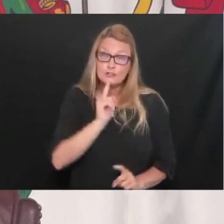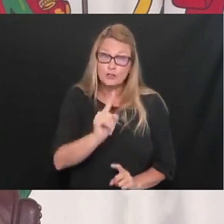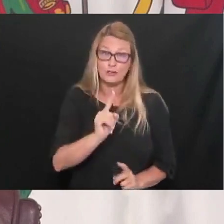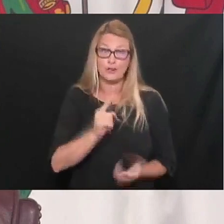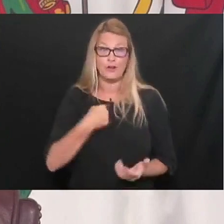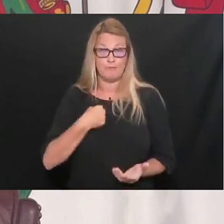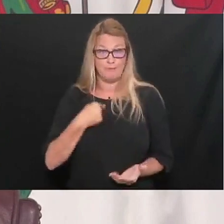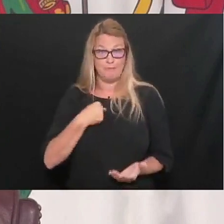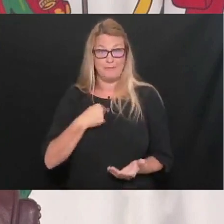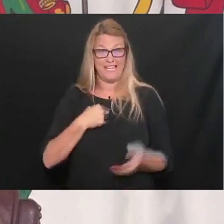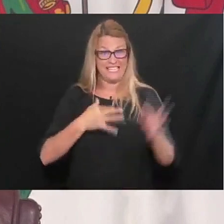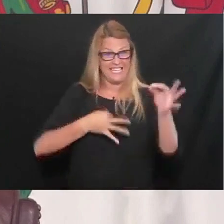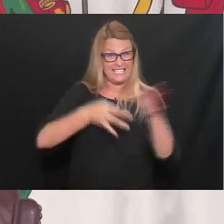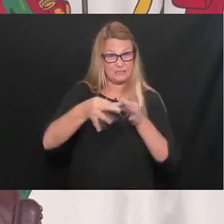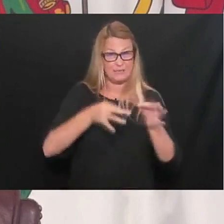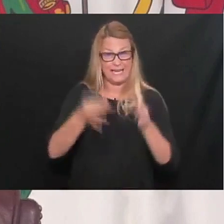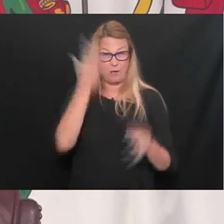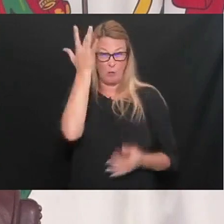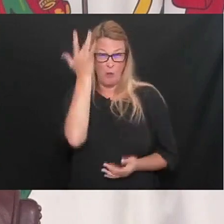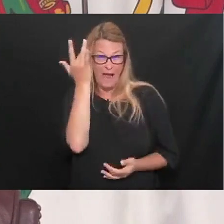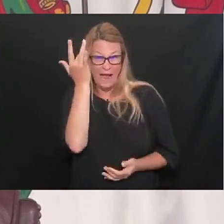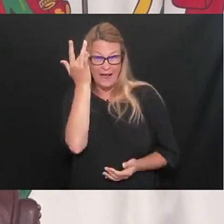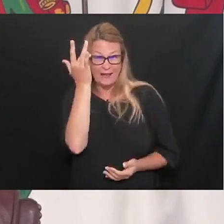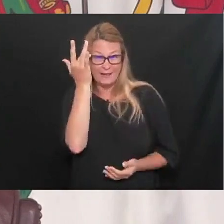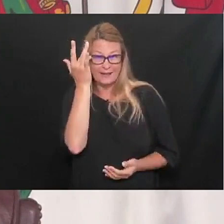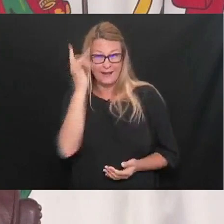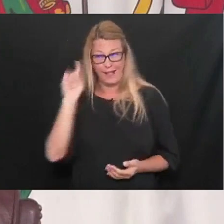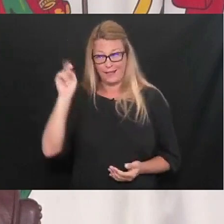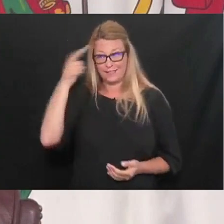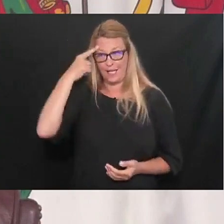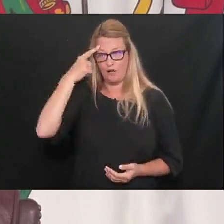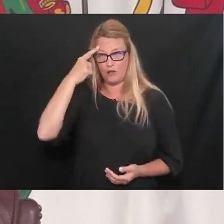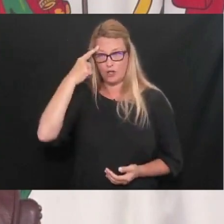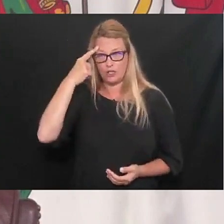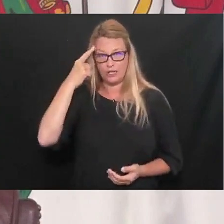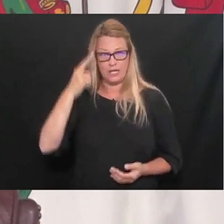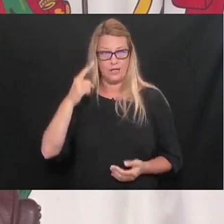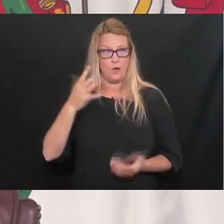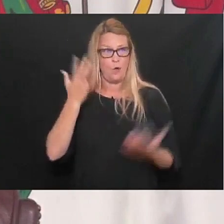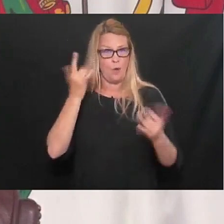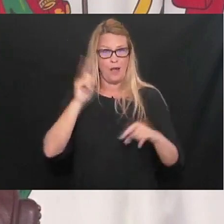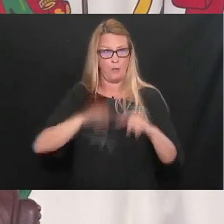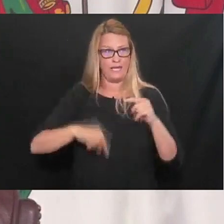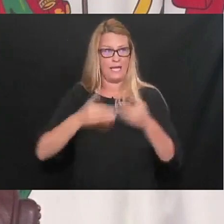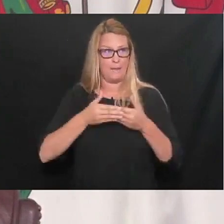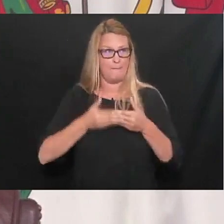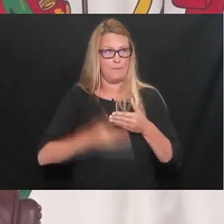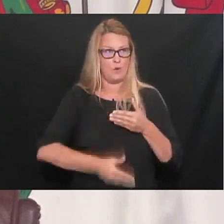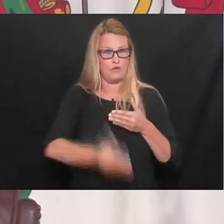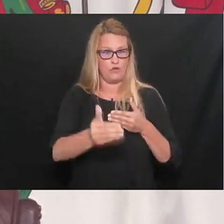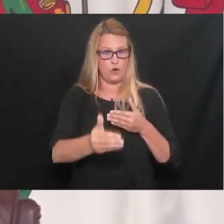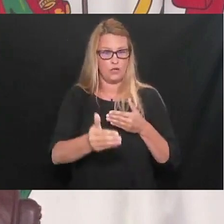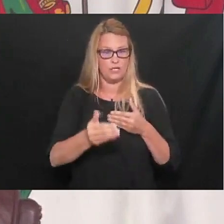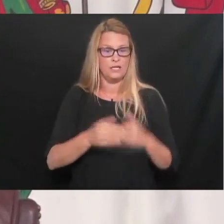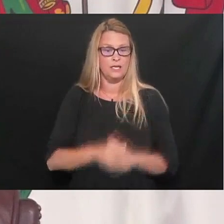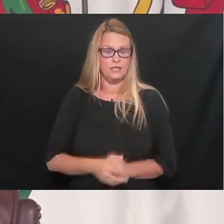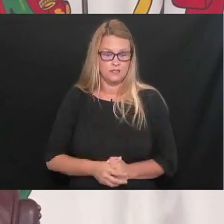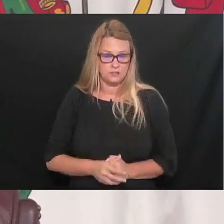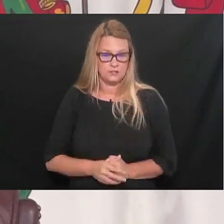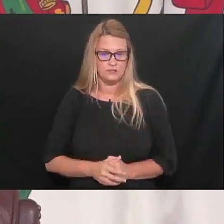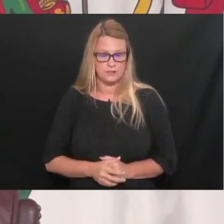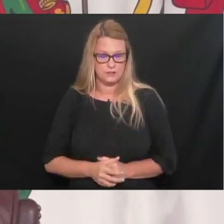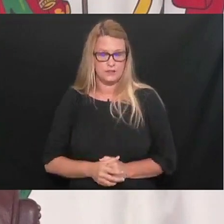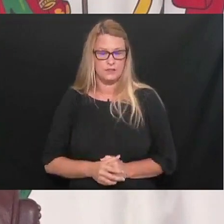be able to explain to you why, as the governor, and why we cannot move forward to get all this done